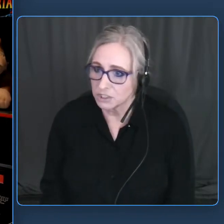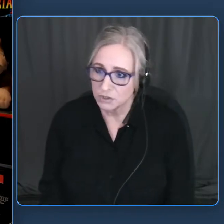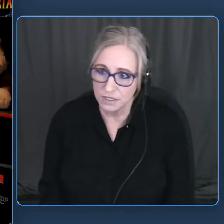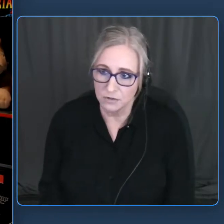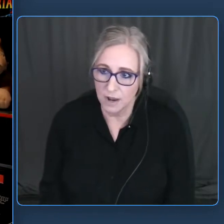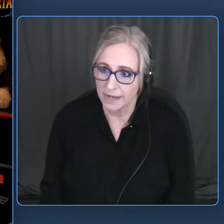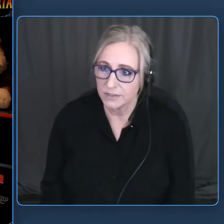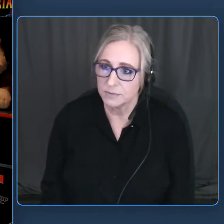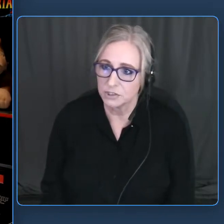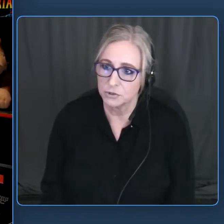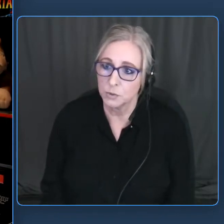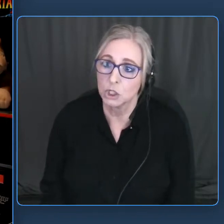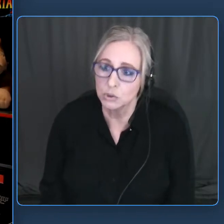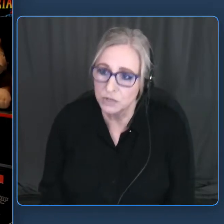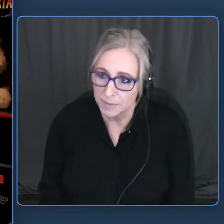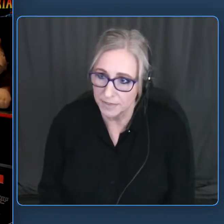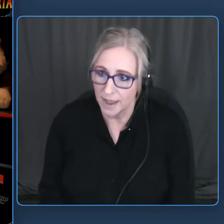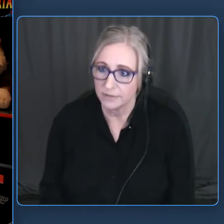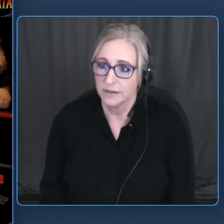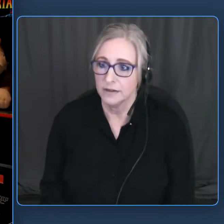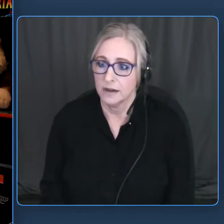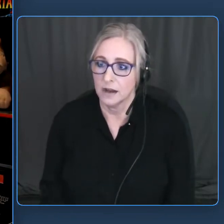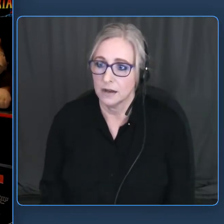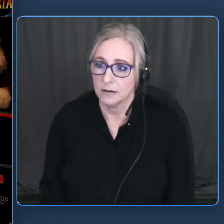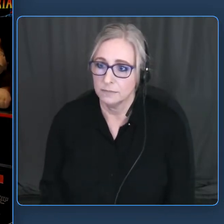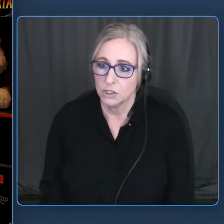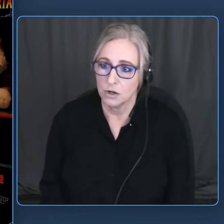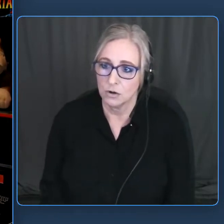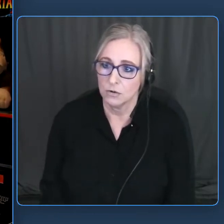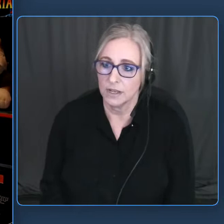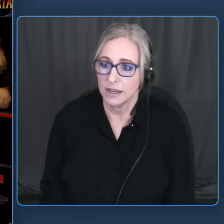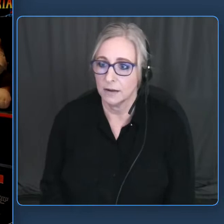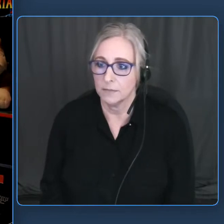or other issues that arise, make sure you include them in that.